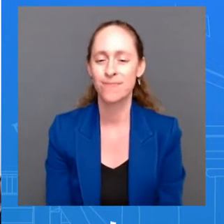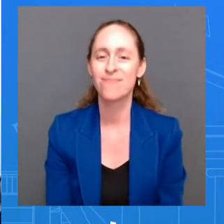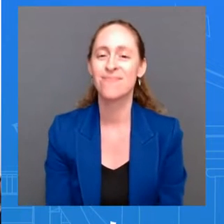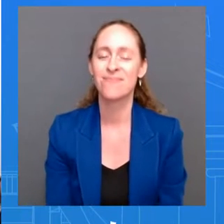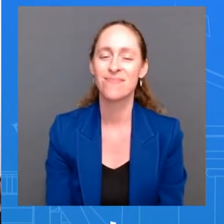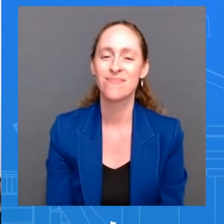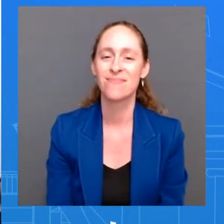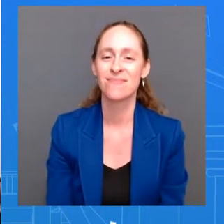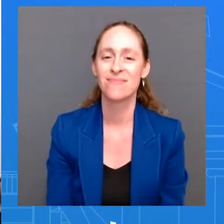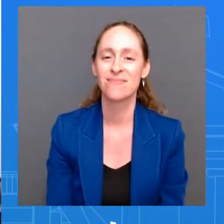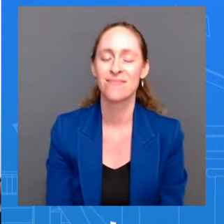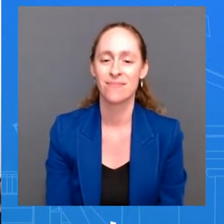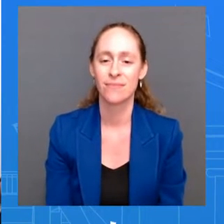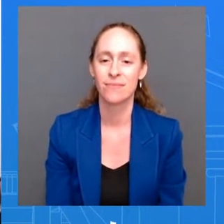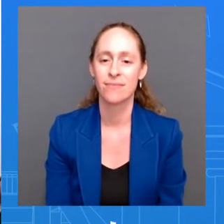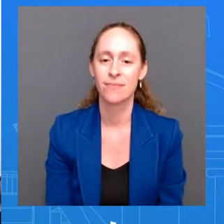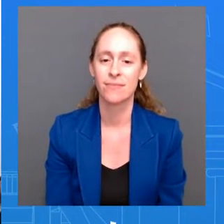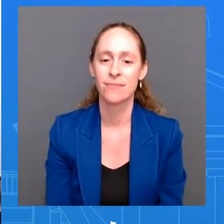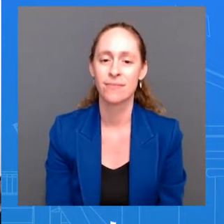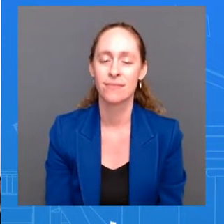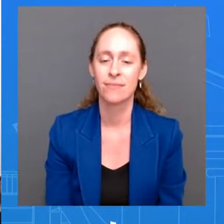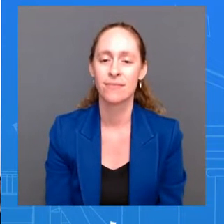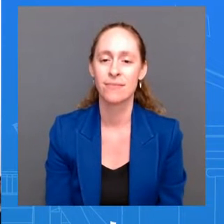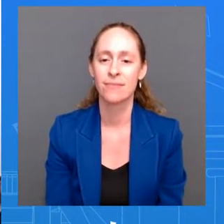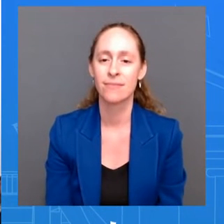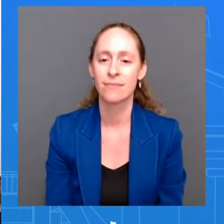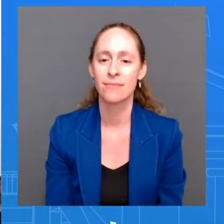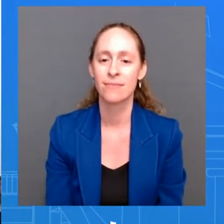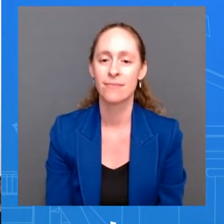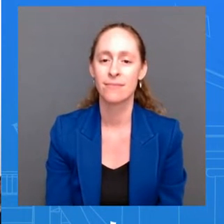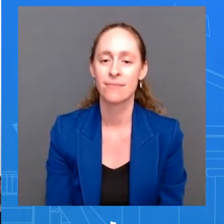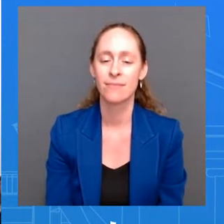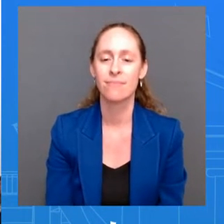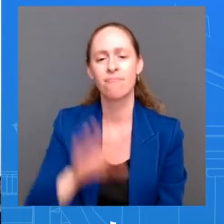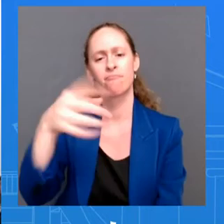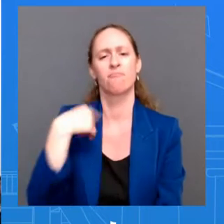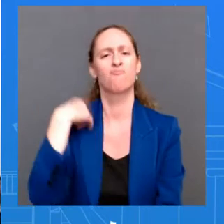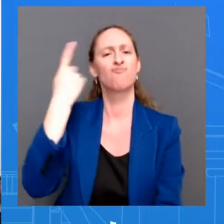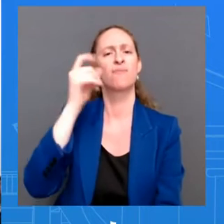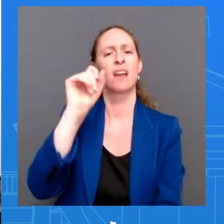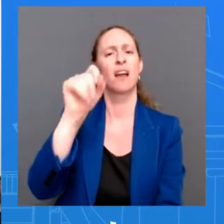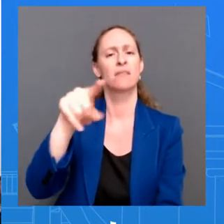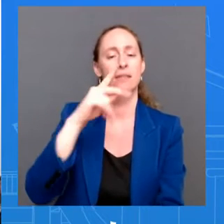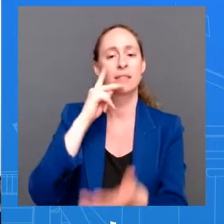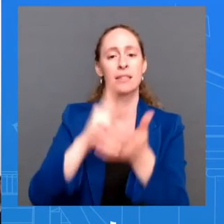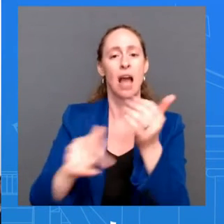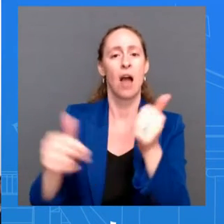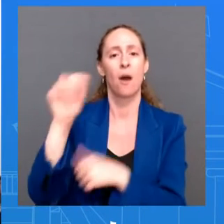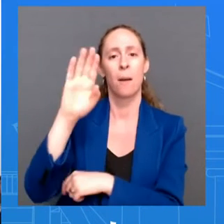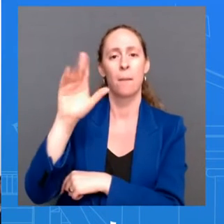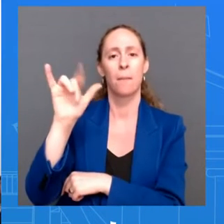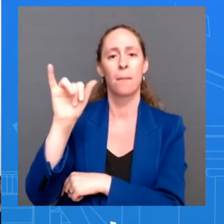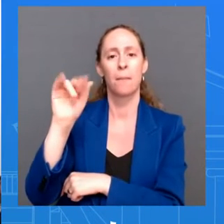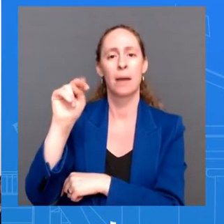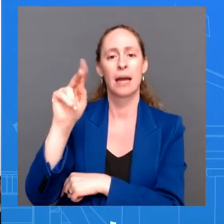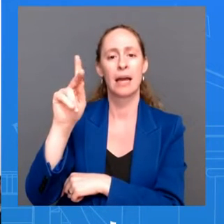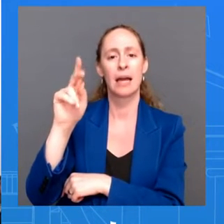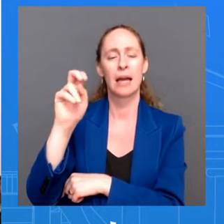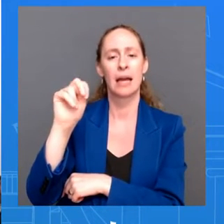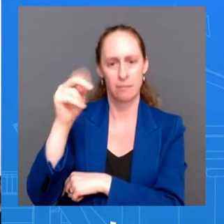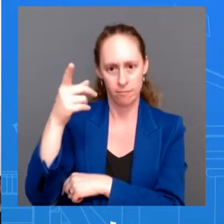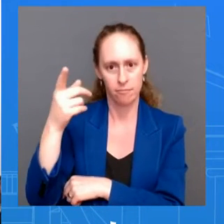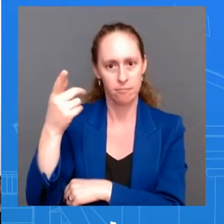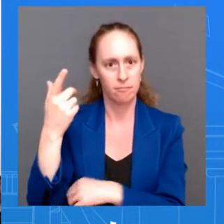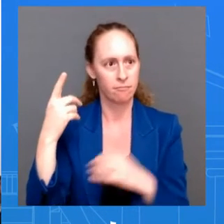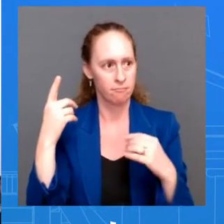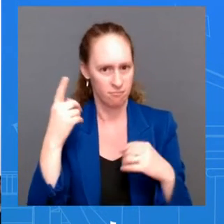Lavrov today. Is the White House currently open to President Biden directly having a conversation with